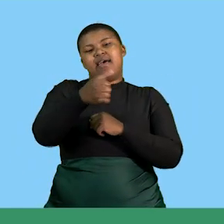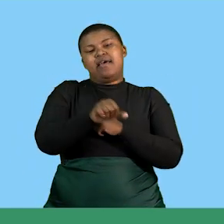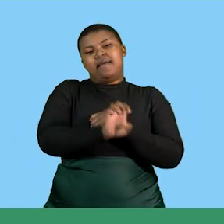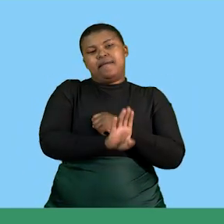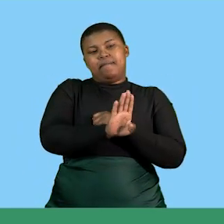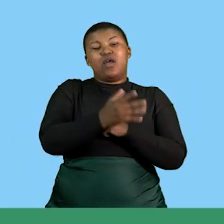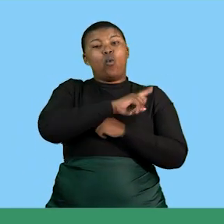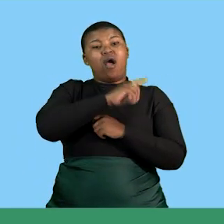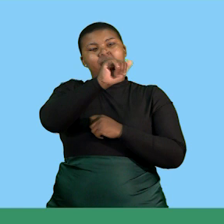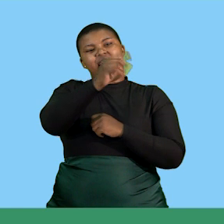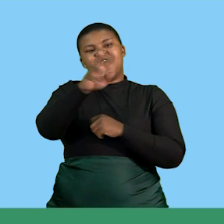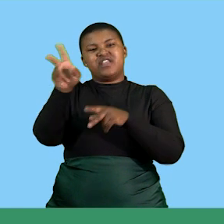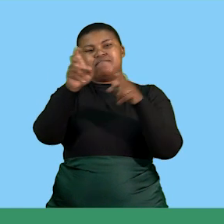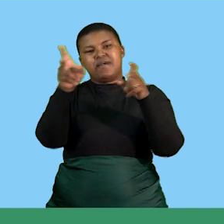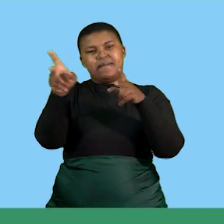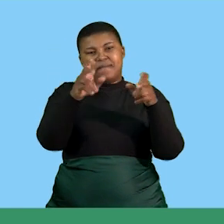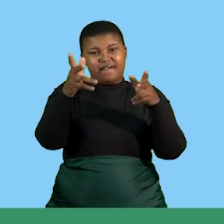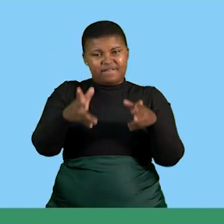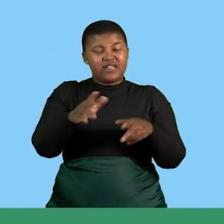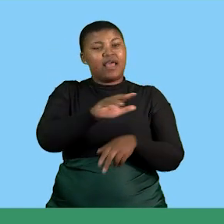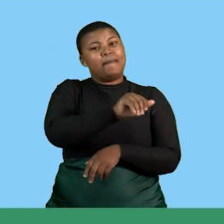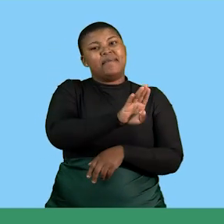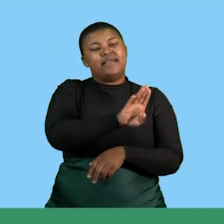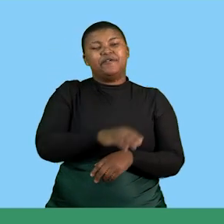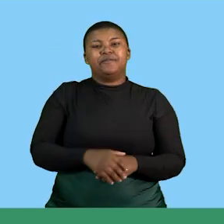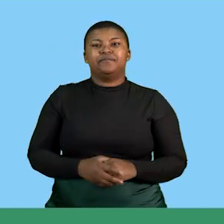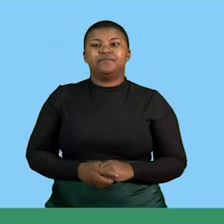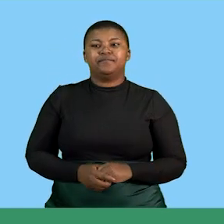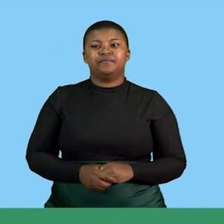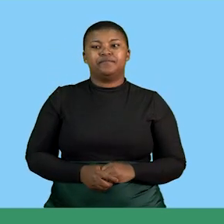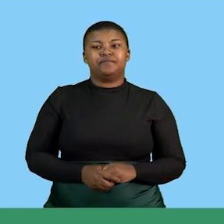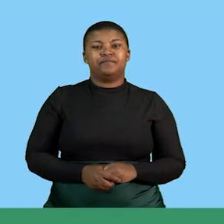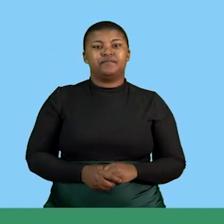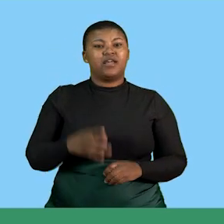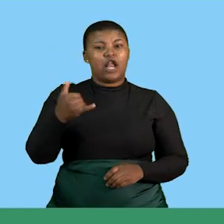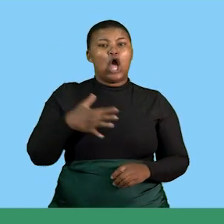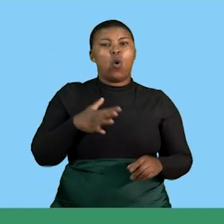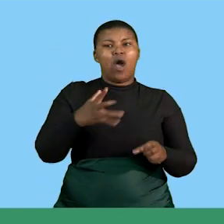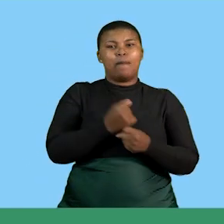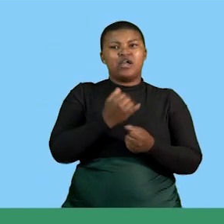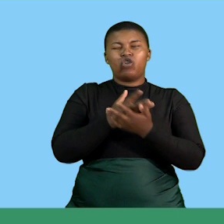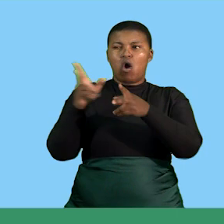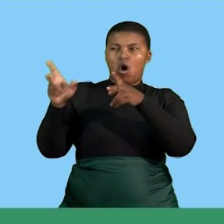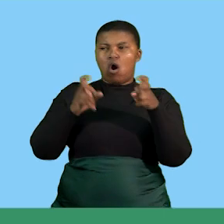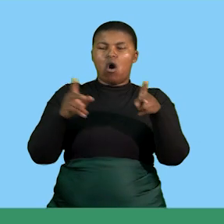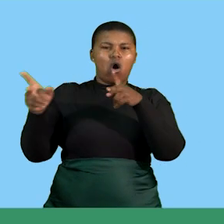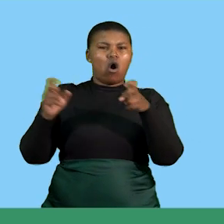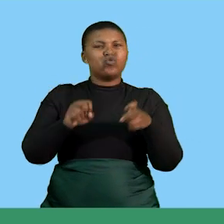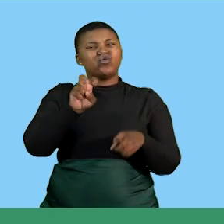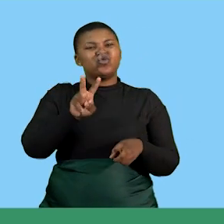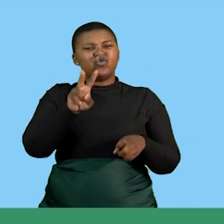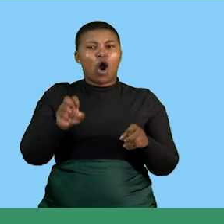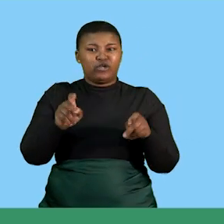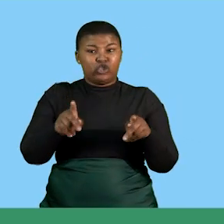our two threats. So let's continue to question B, where we want to quote two opportunities. So let's go